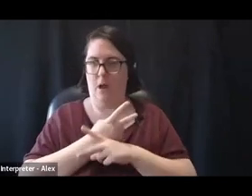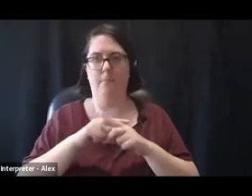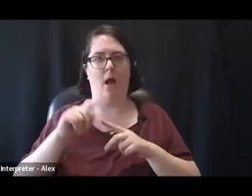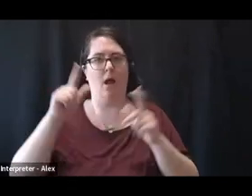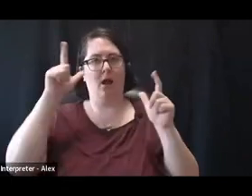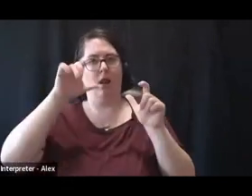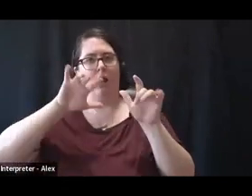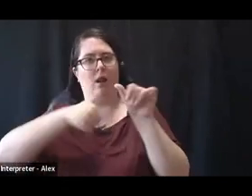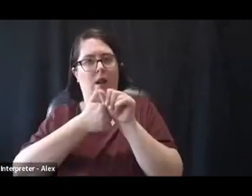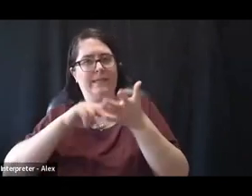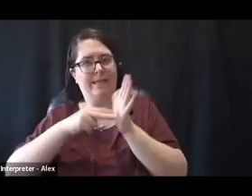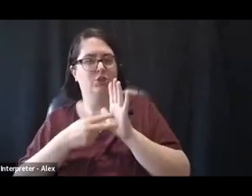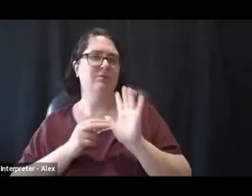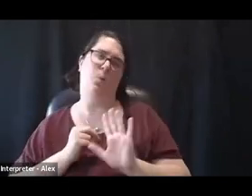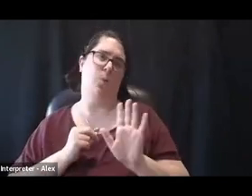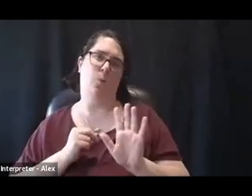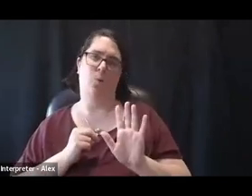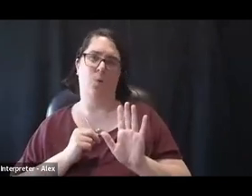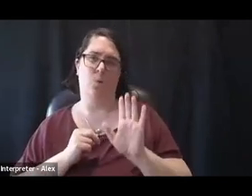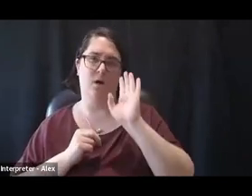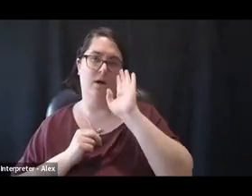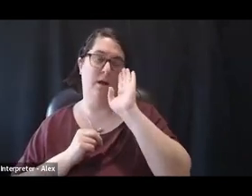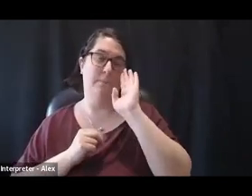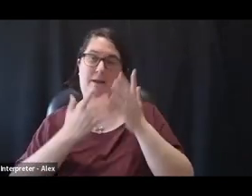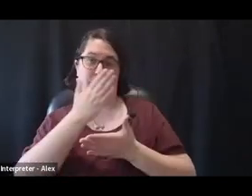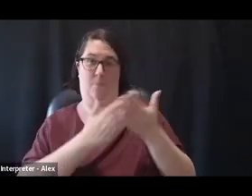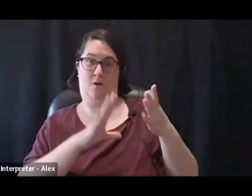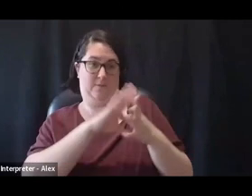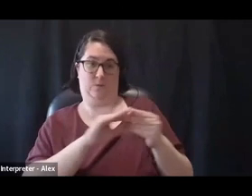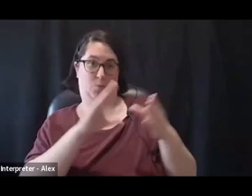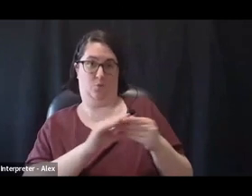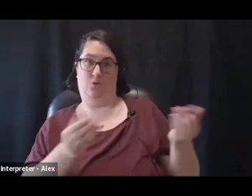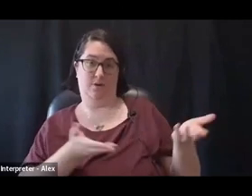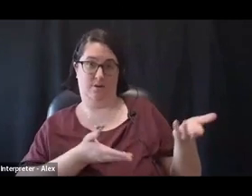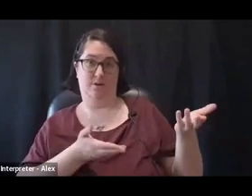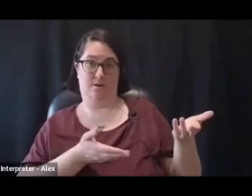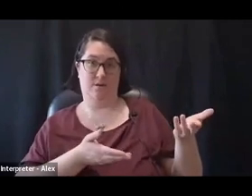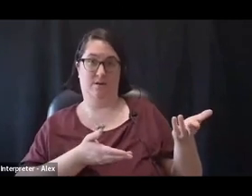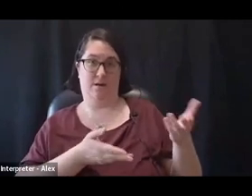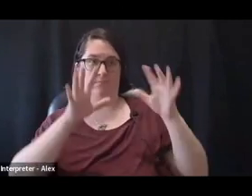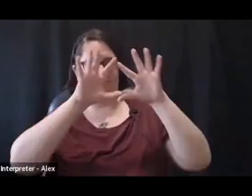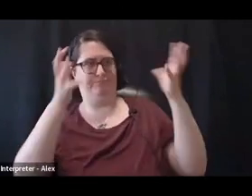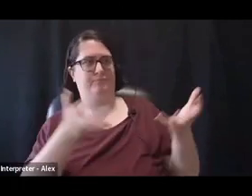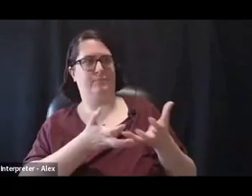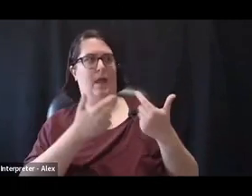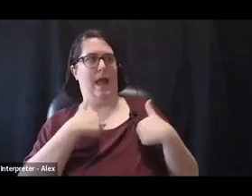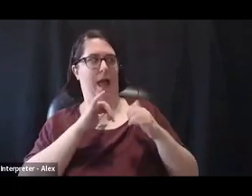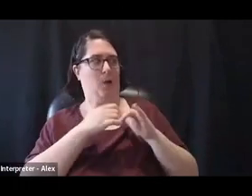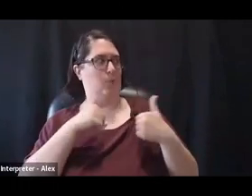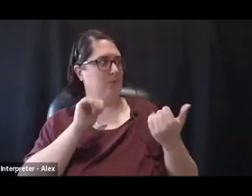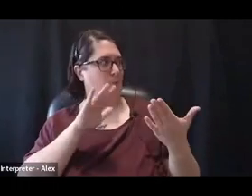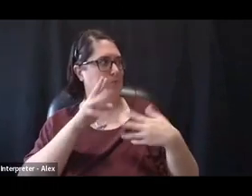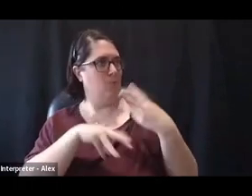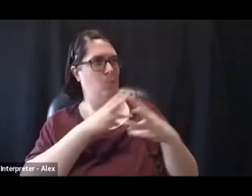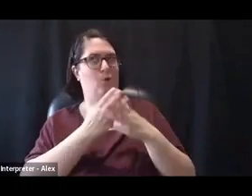and that as a part of that narrative of the kind of overarching notion that we approach the world is sometimes